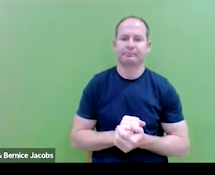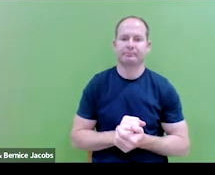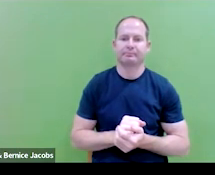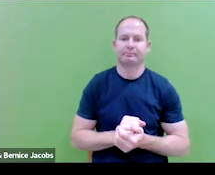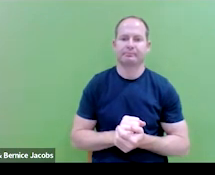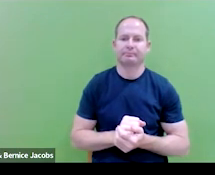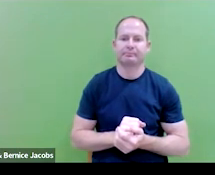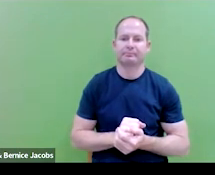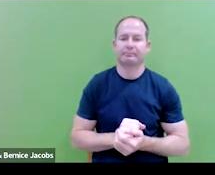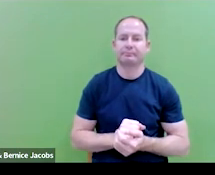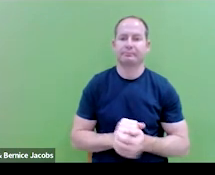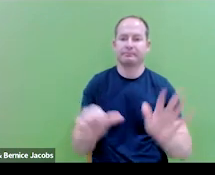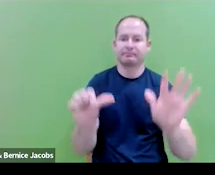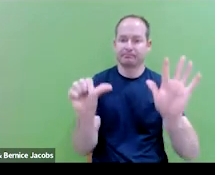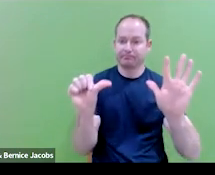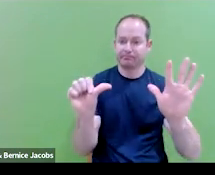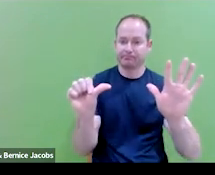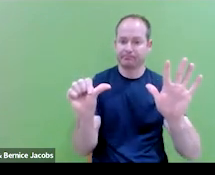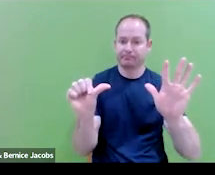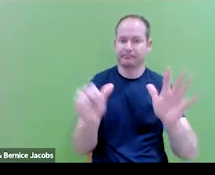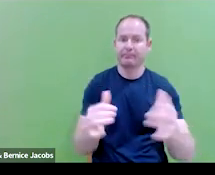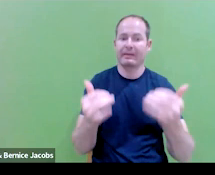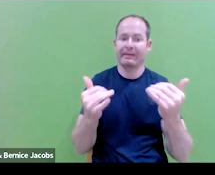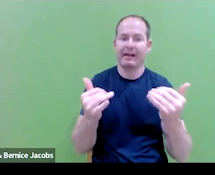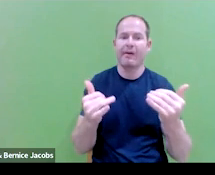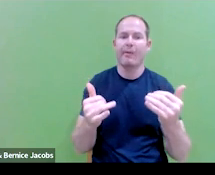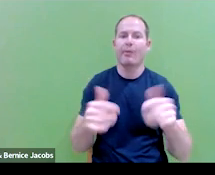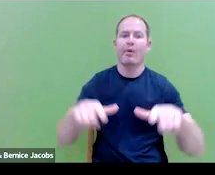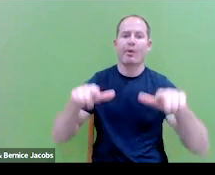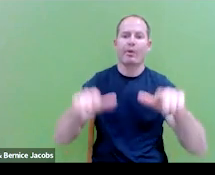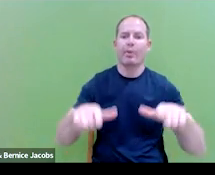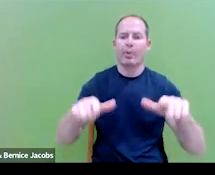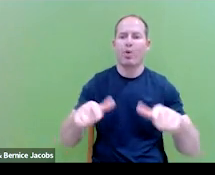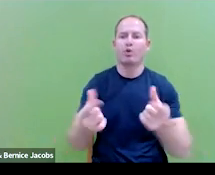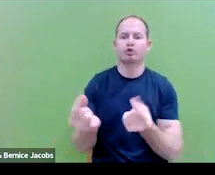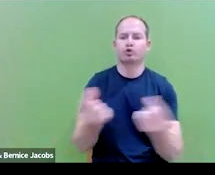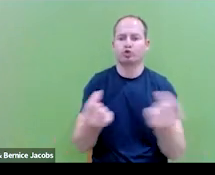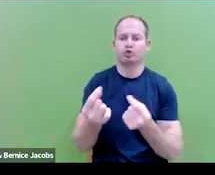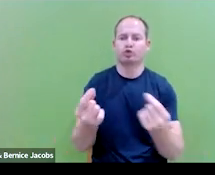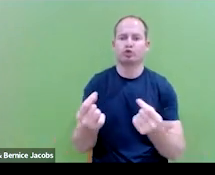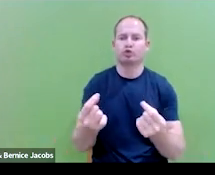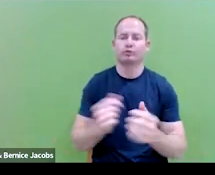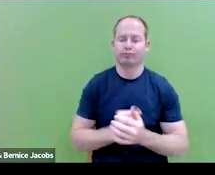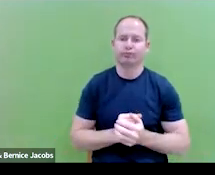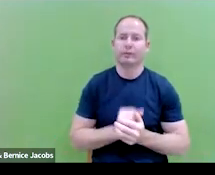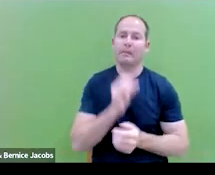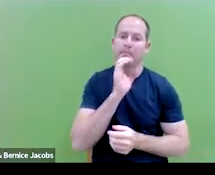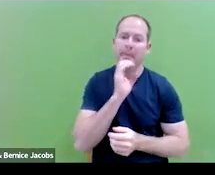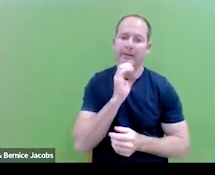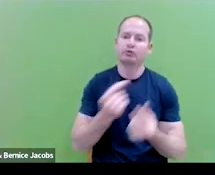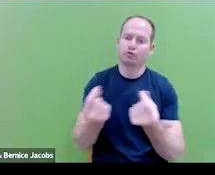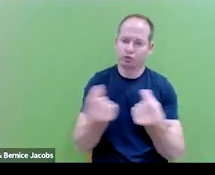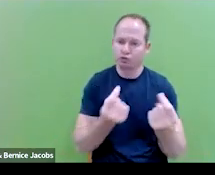Okay, principle 6 is a low physical effort. So the design can be used efficiently and